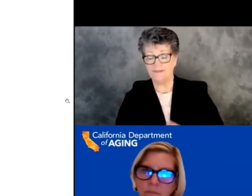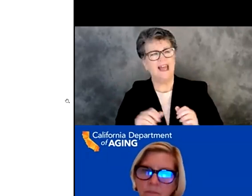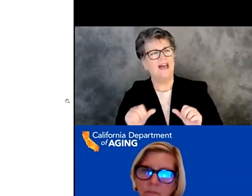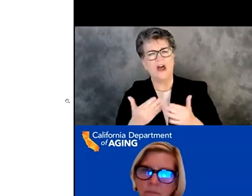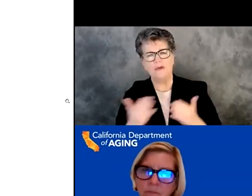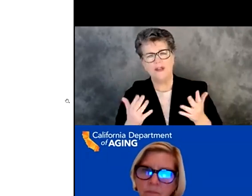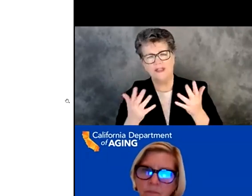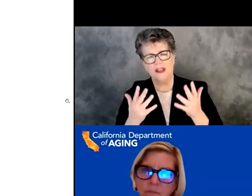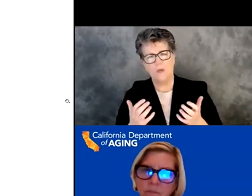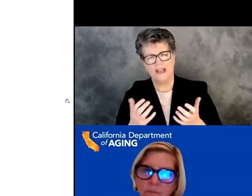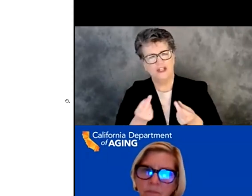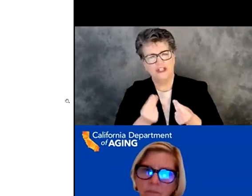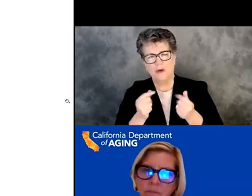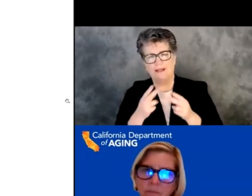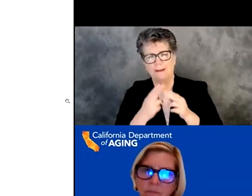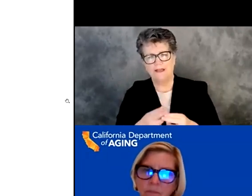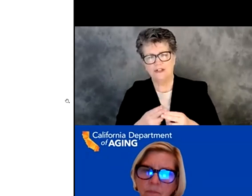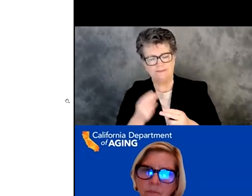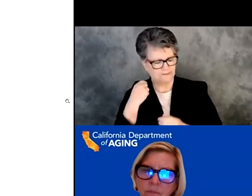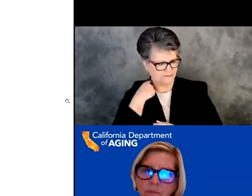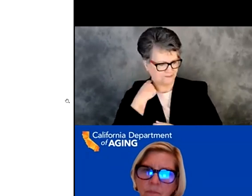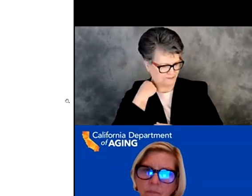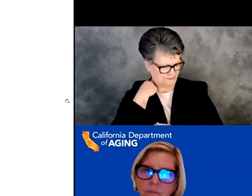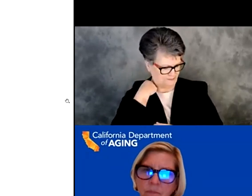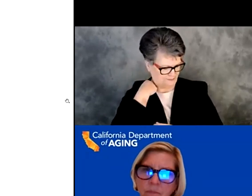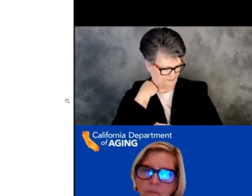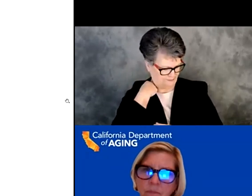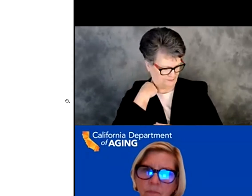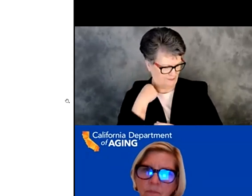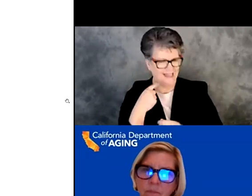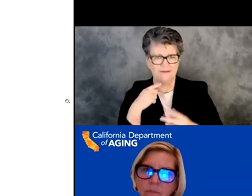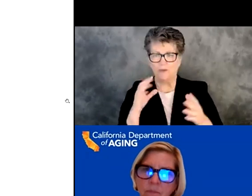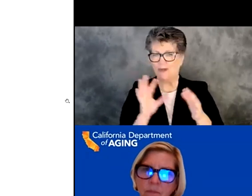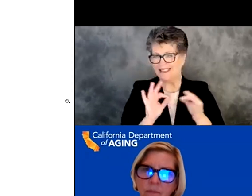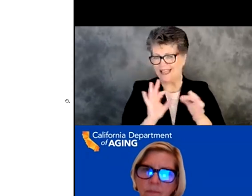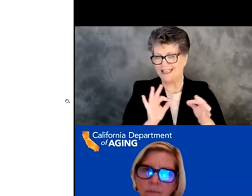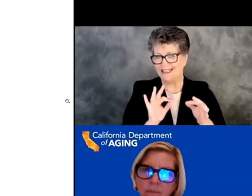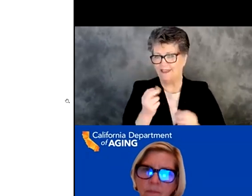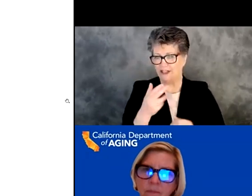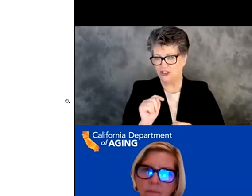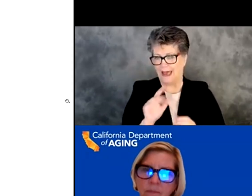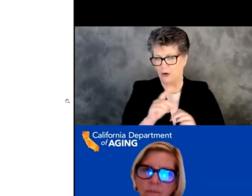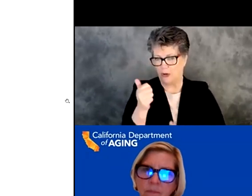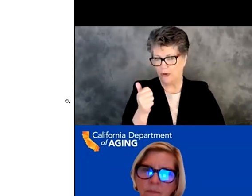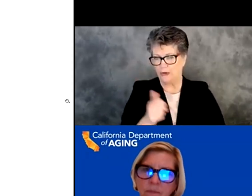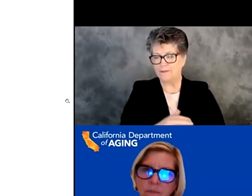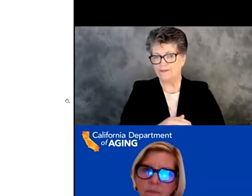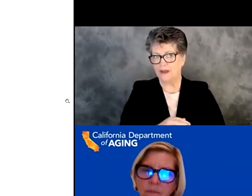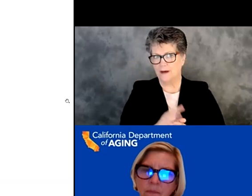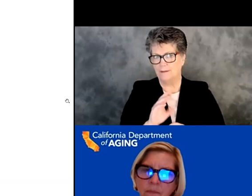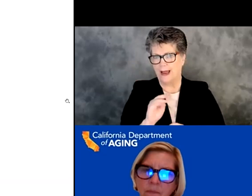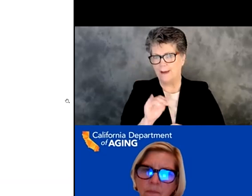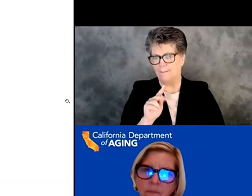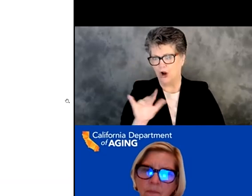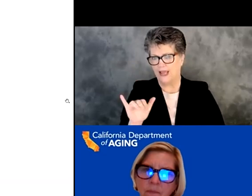that I wanted to just quickly mention, I know it was said in the chat earlier by Marty, and I